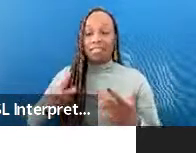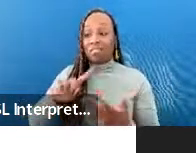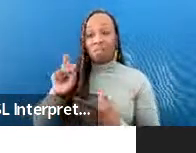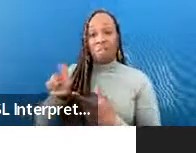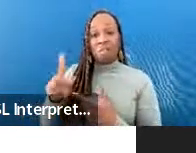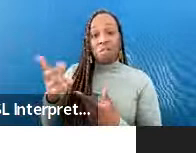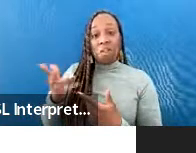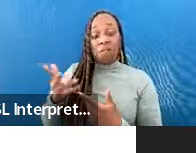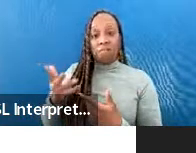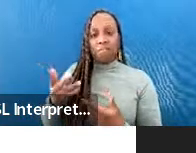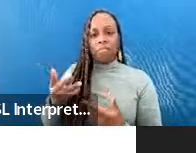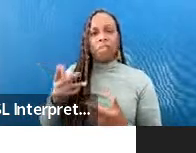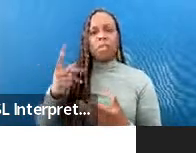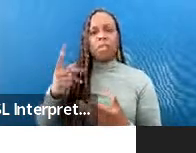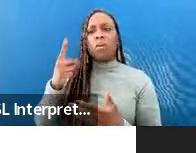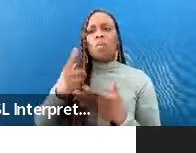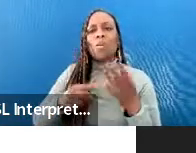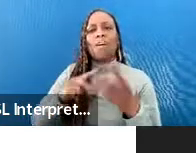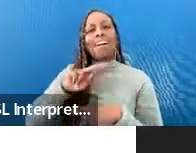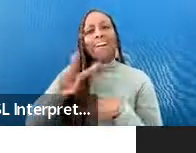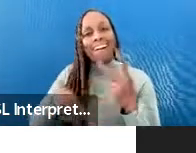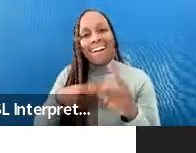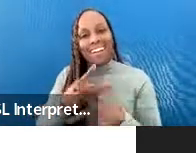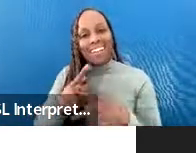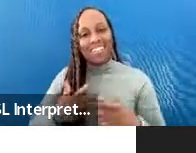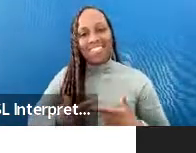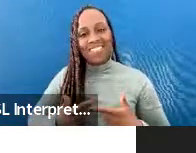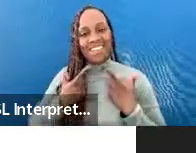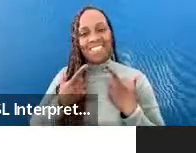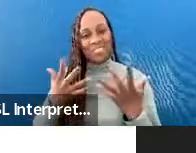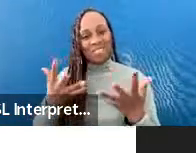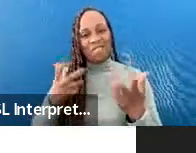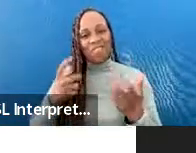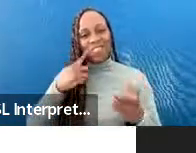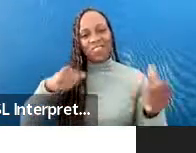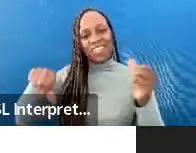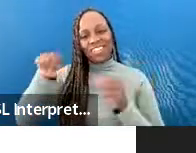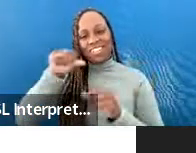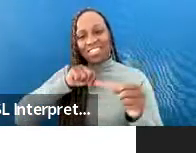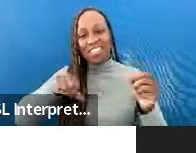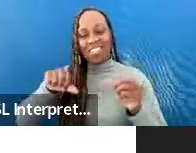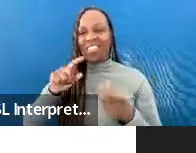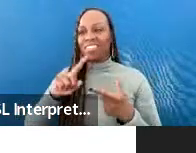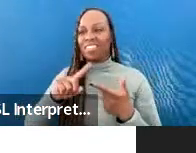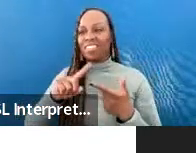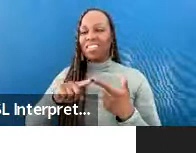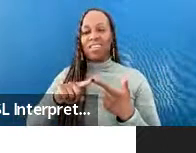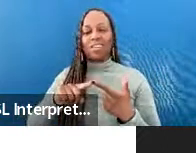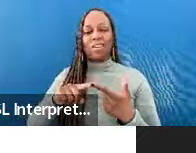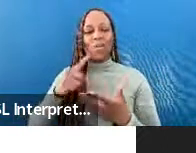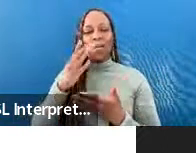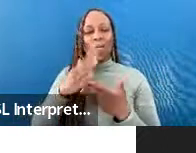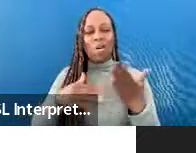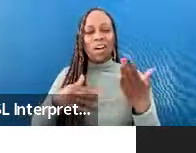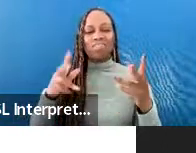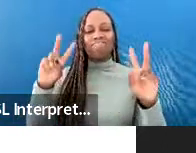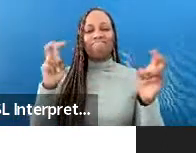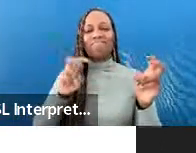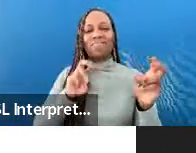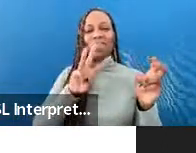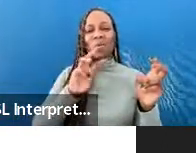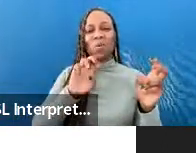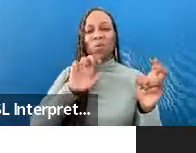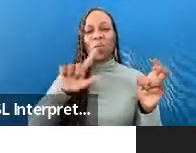know, what kind of life do we want for each other? What is well-being? What is